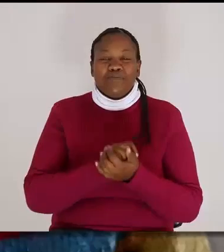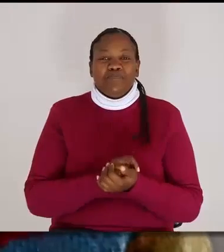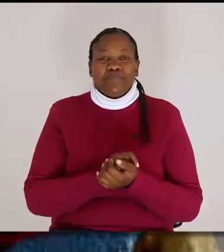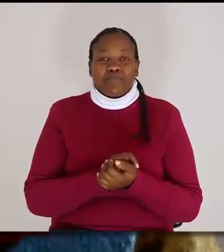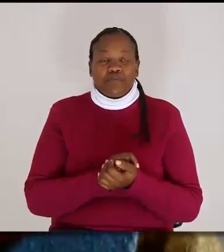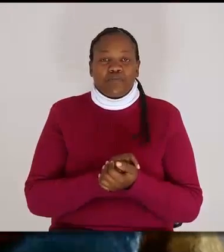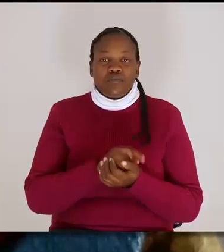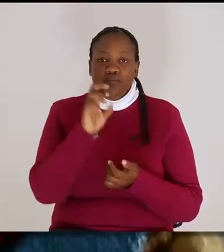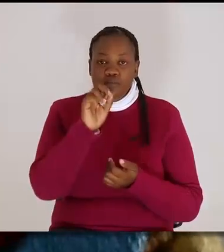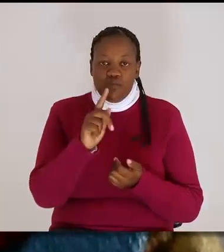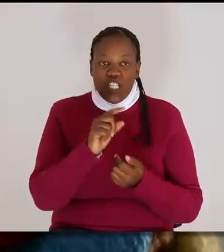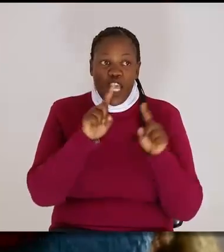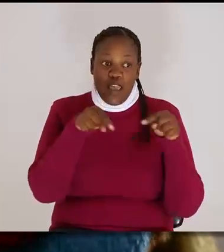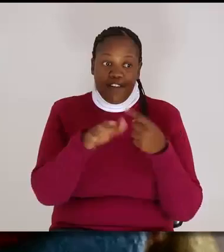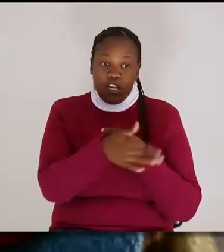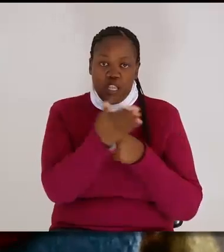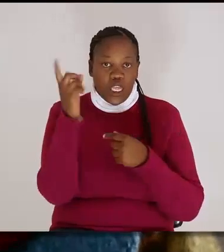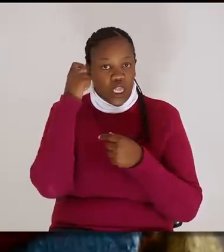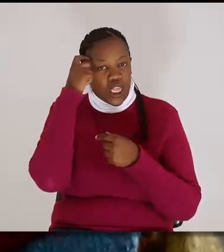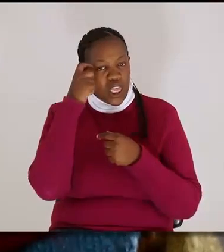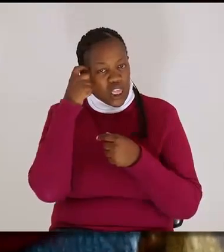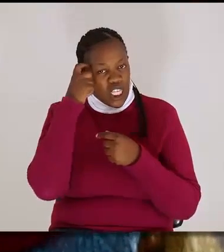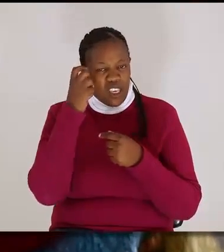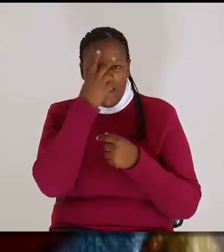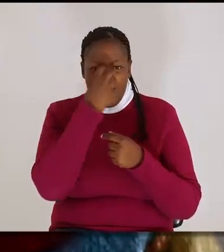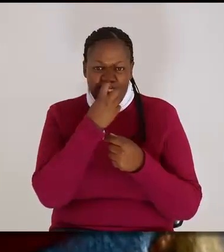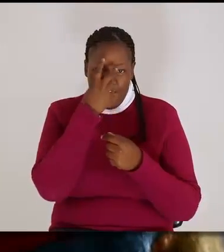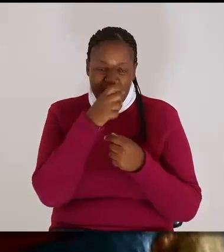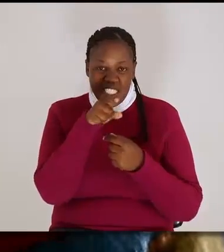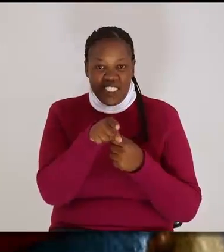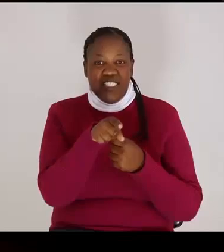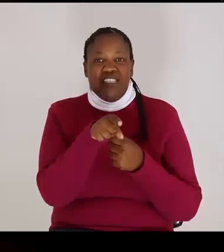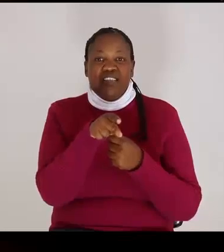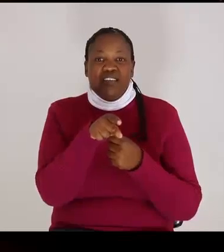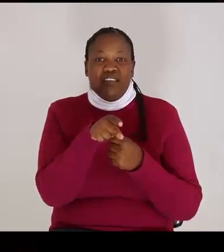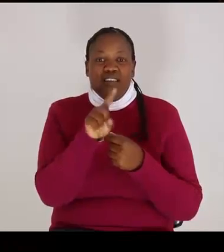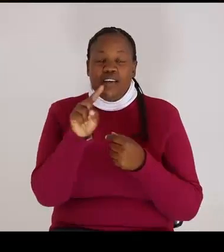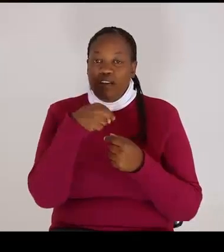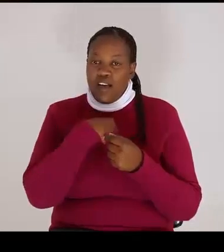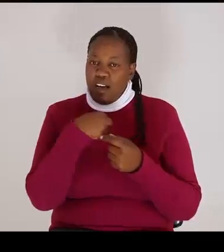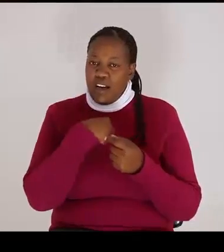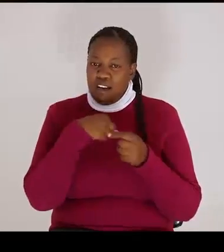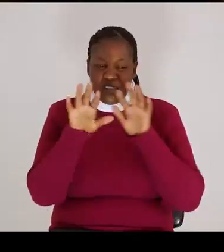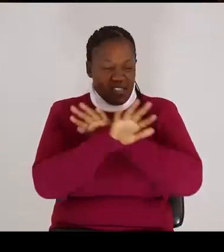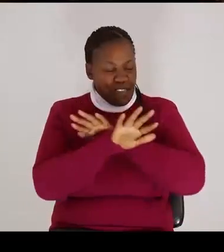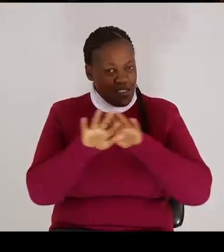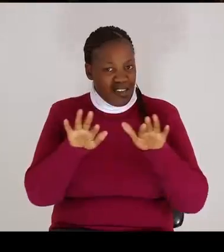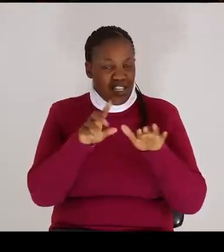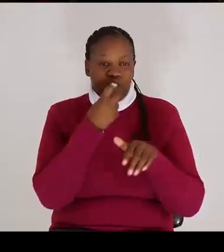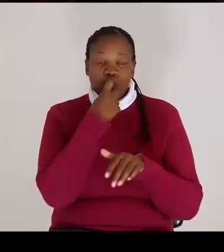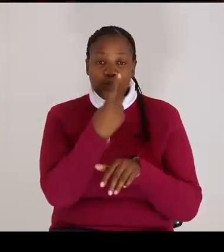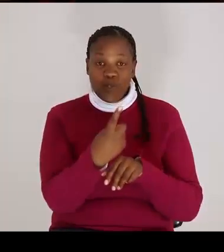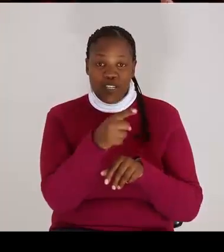Well, since you all find everything so very funny, I will not endeavor to tell you